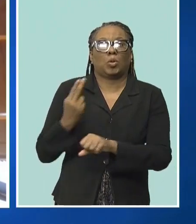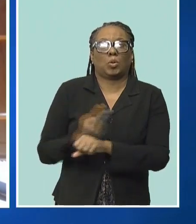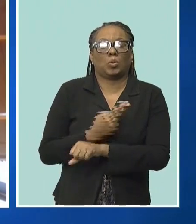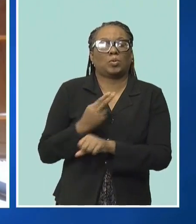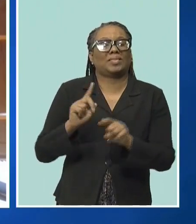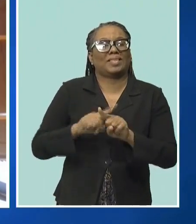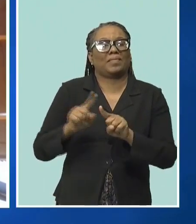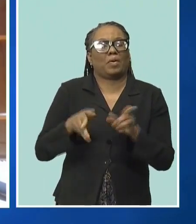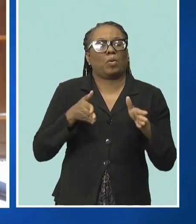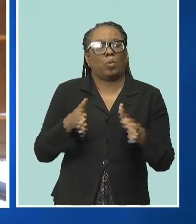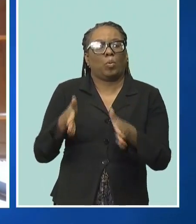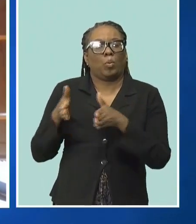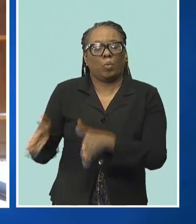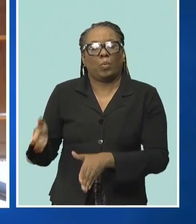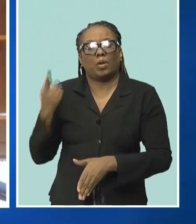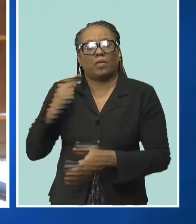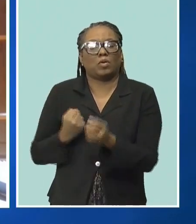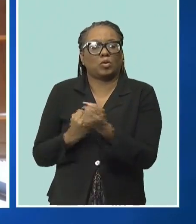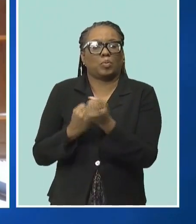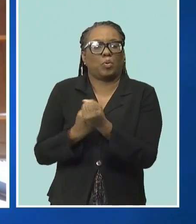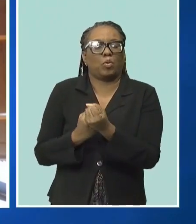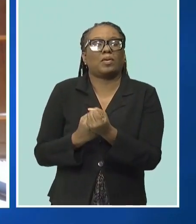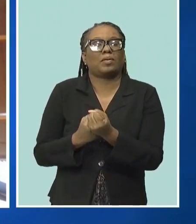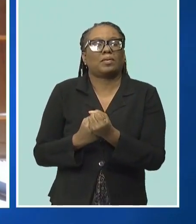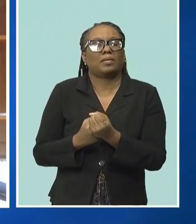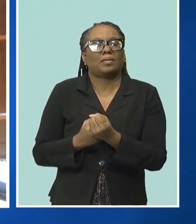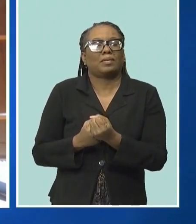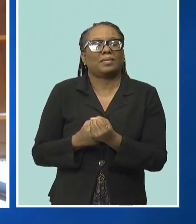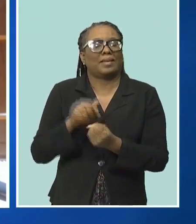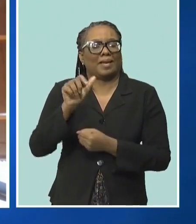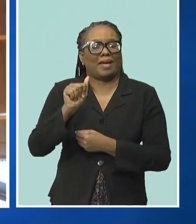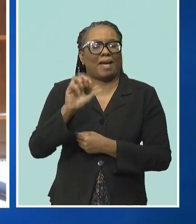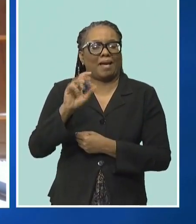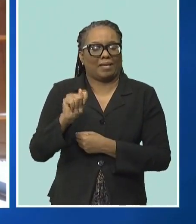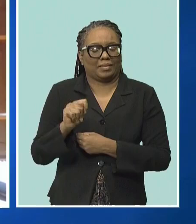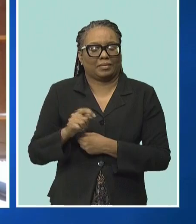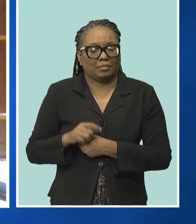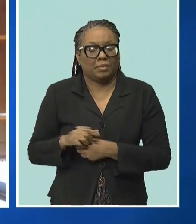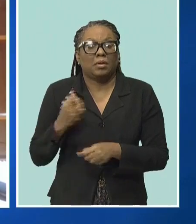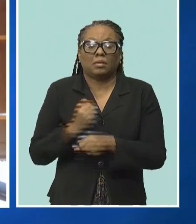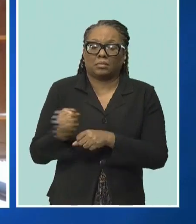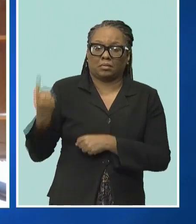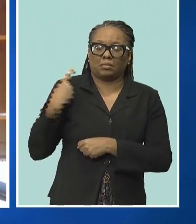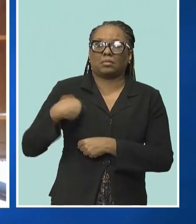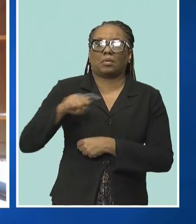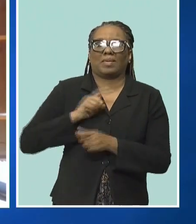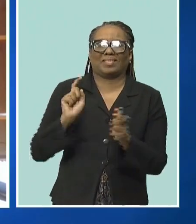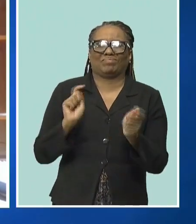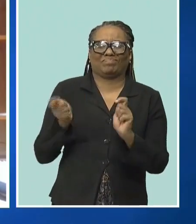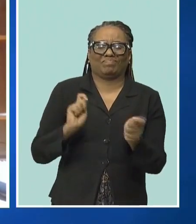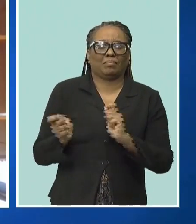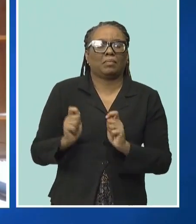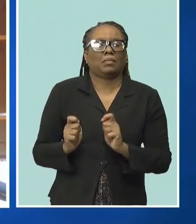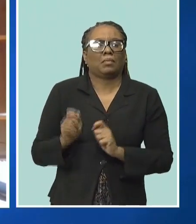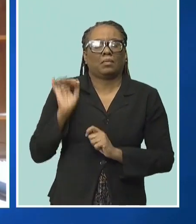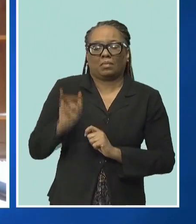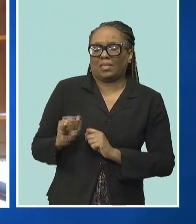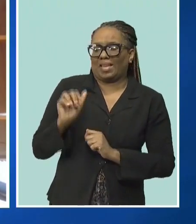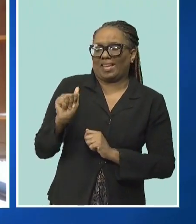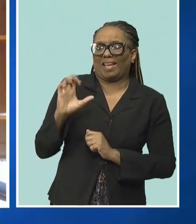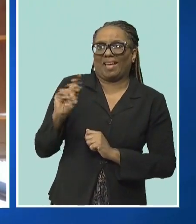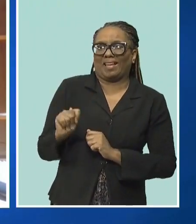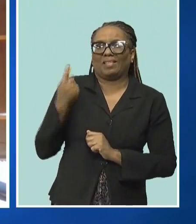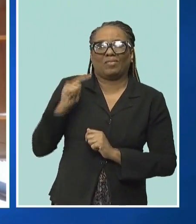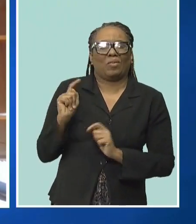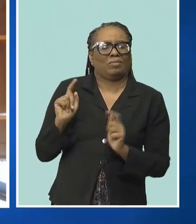the Safety and Health at Work Act. So last year we had to amend the Principal Act to allow for those to be